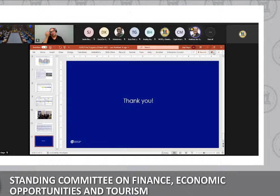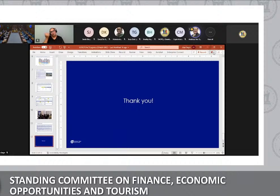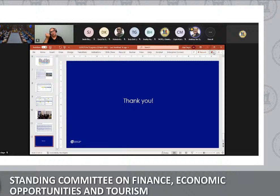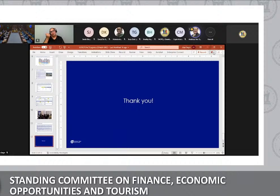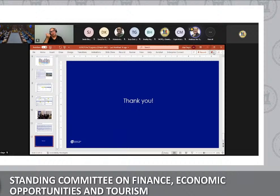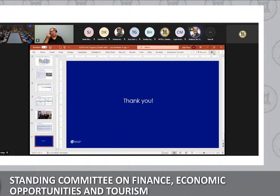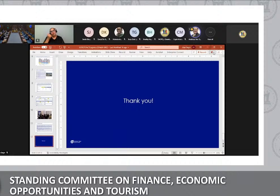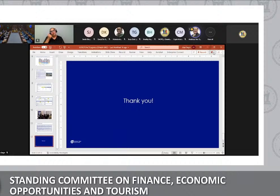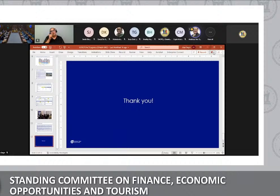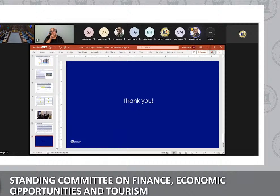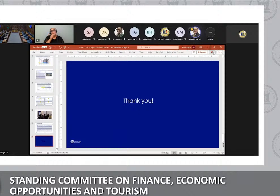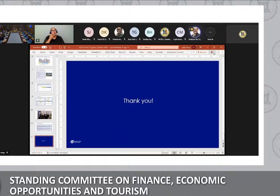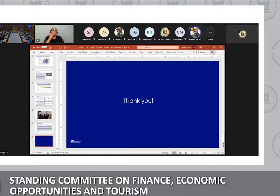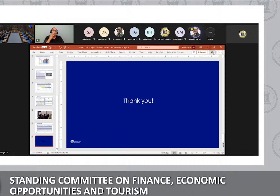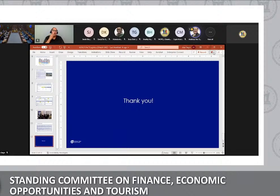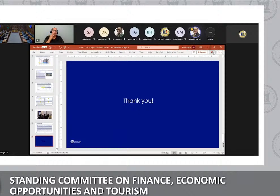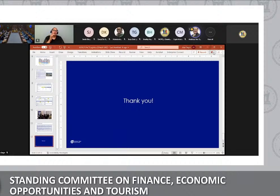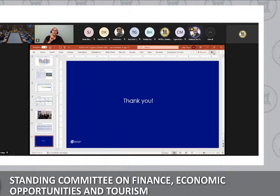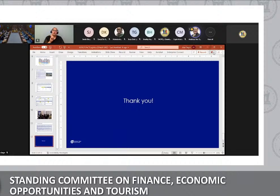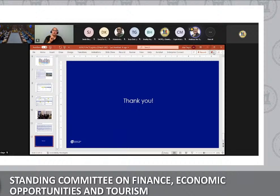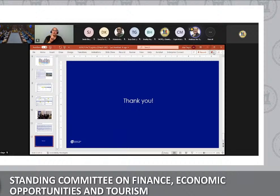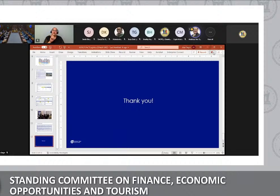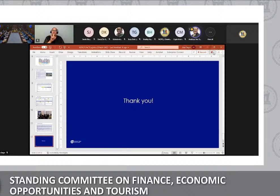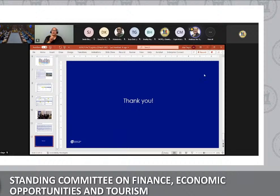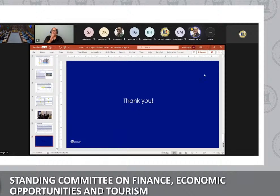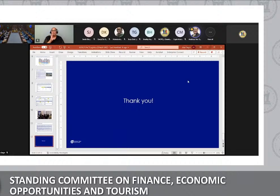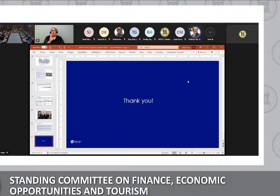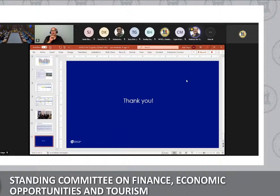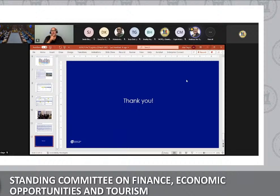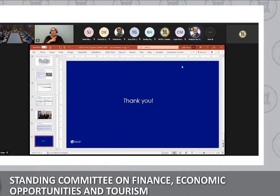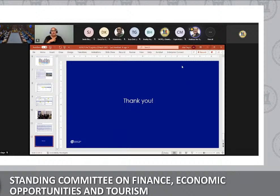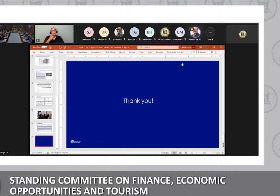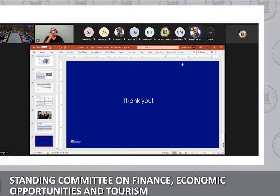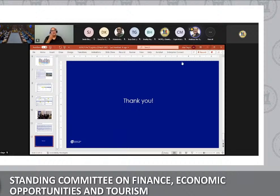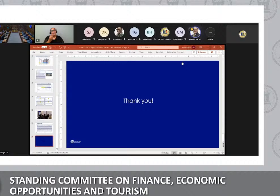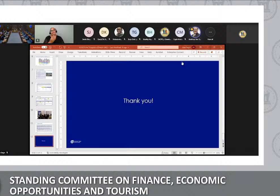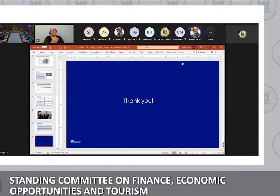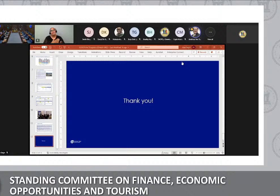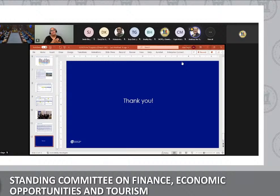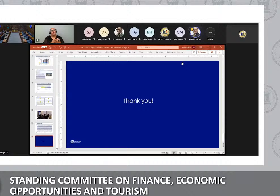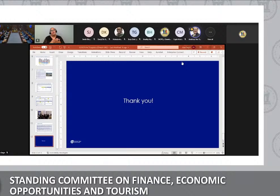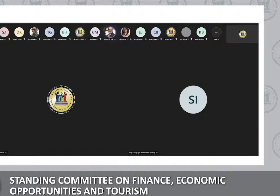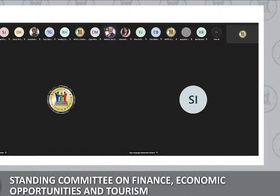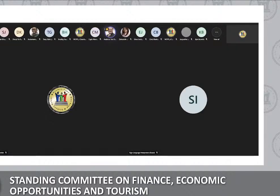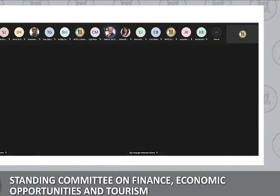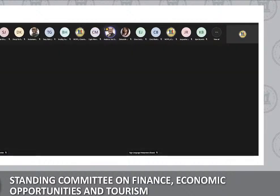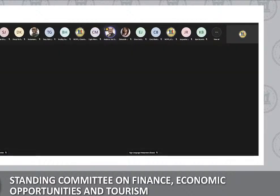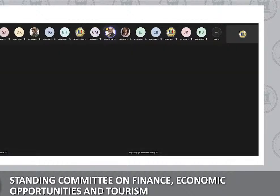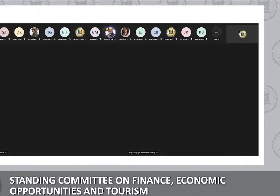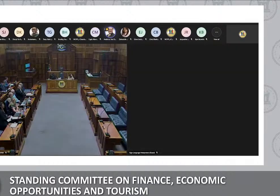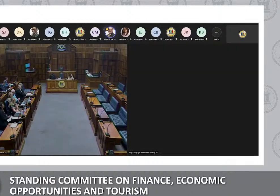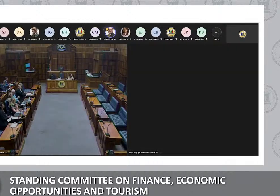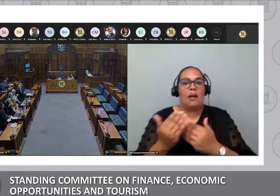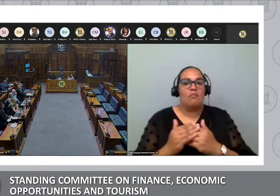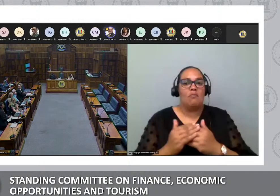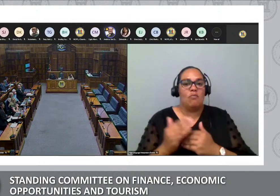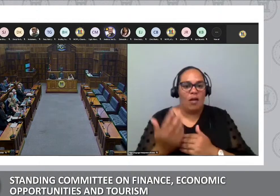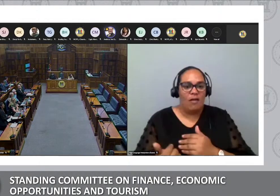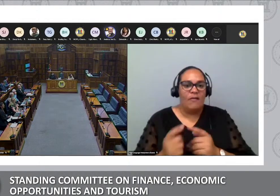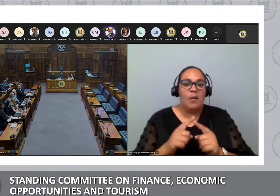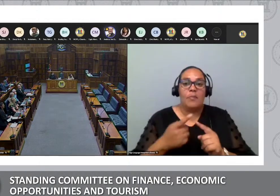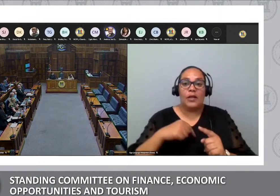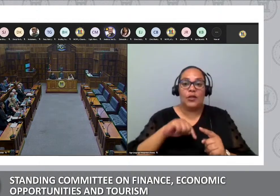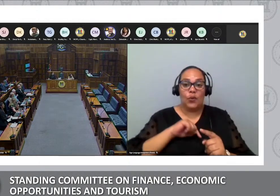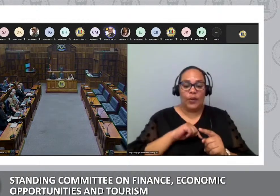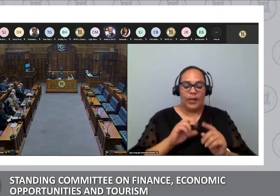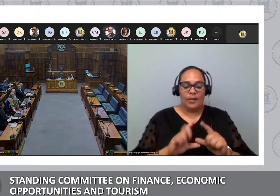know when to ask which question because I I believe there are some more uh presentations coming we